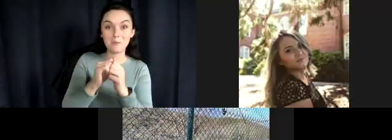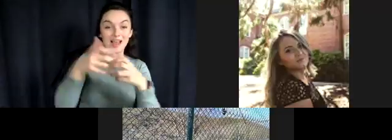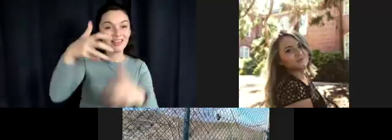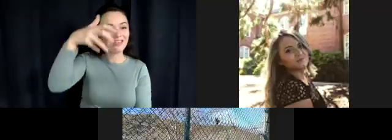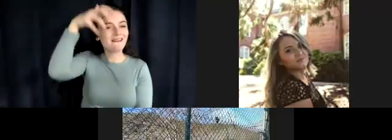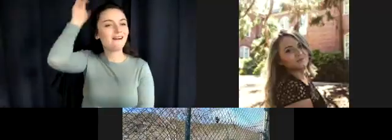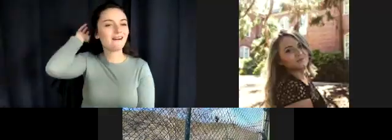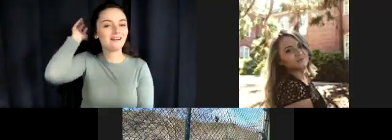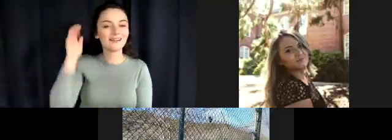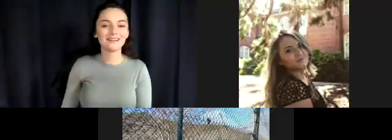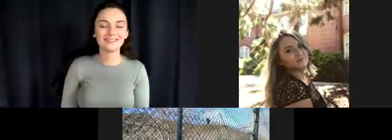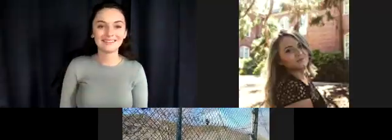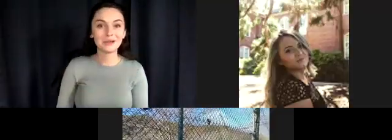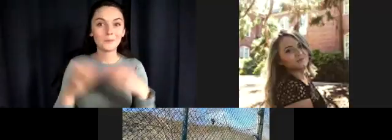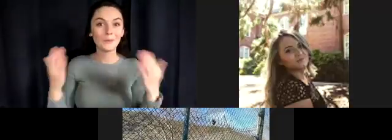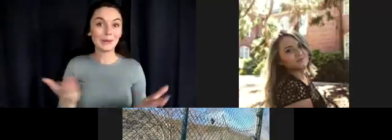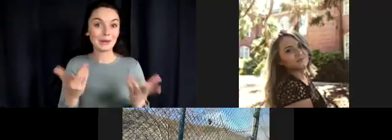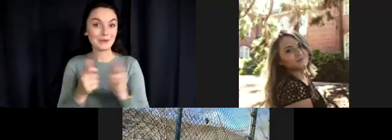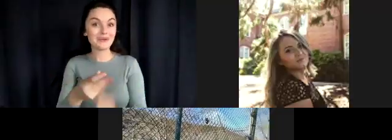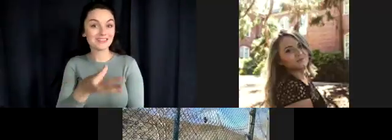we're here with the Of course not. expert?